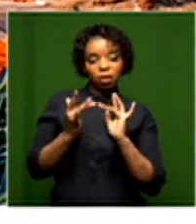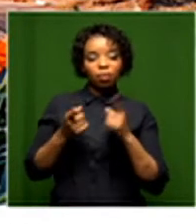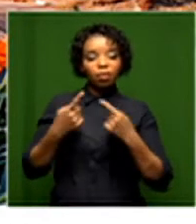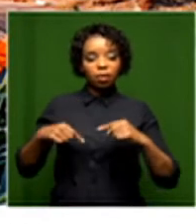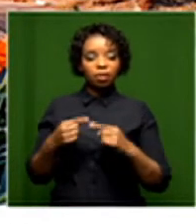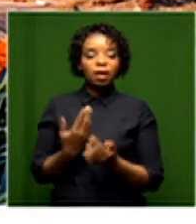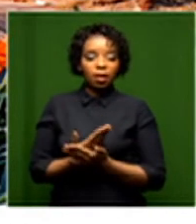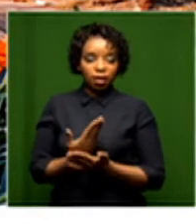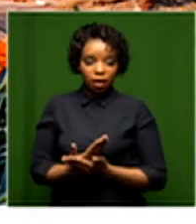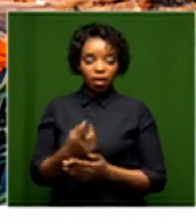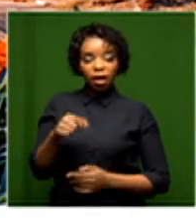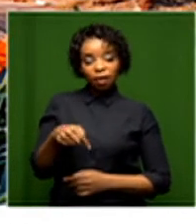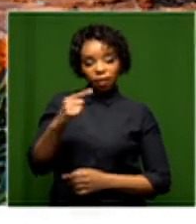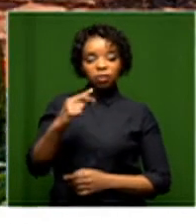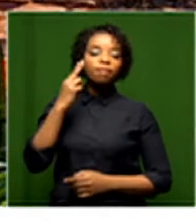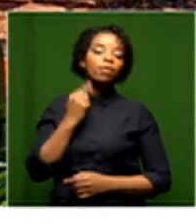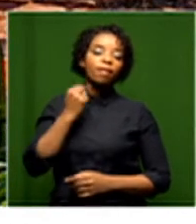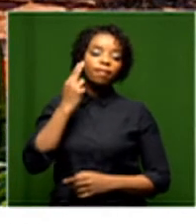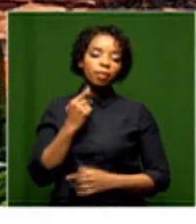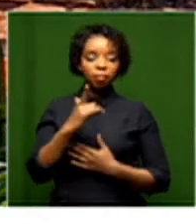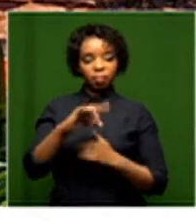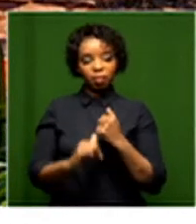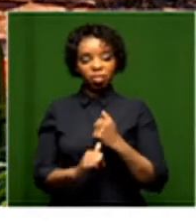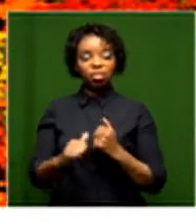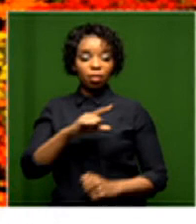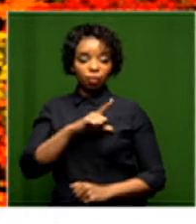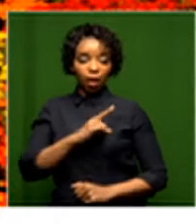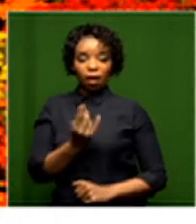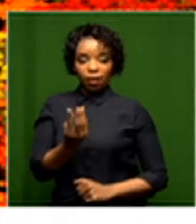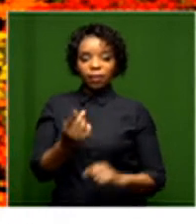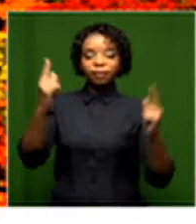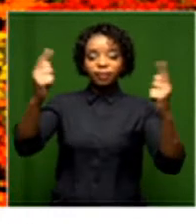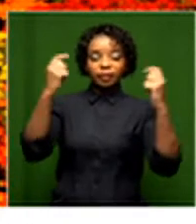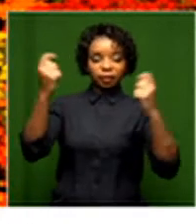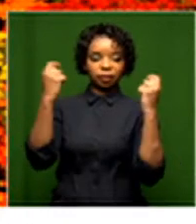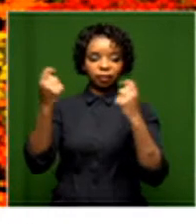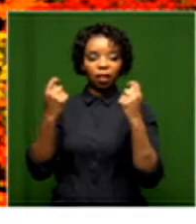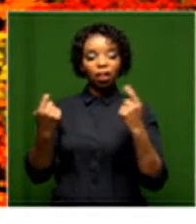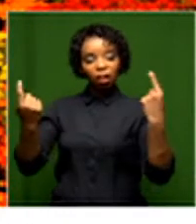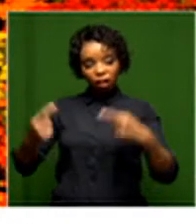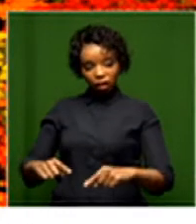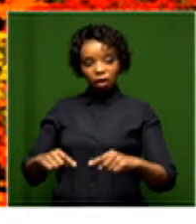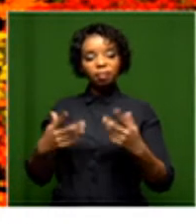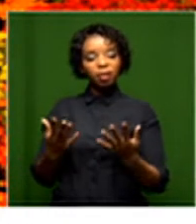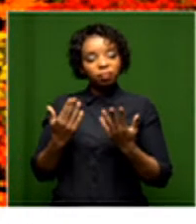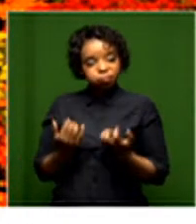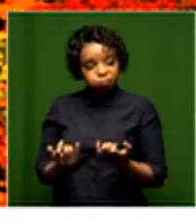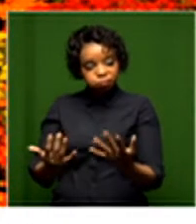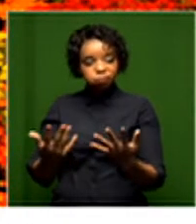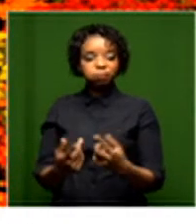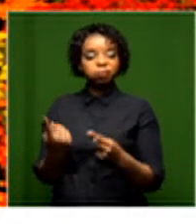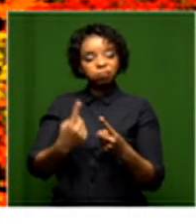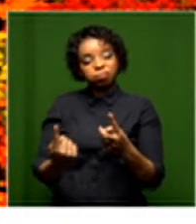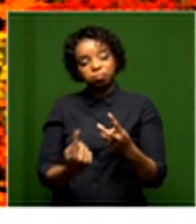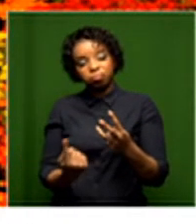of November, we're having a succulent festival where we invite people to come and have a look at our vast array of succulent